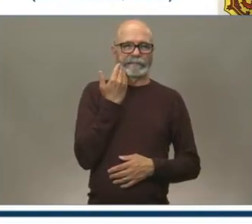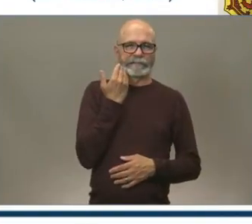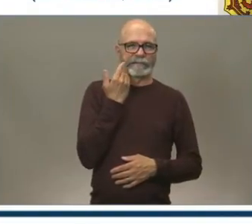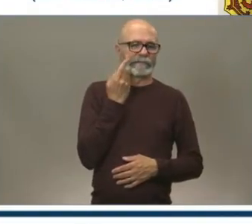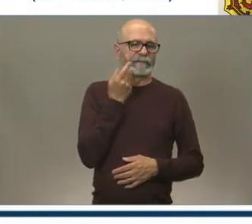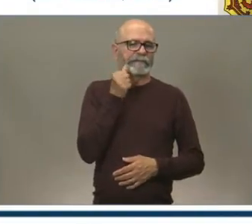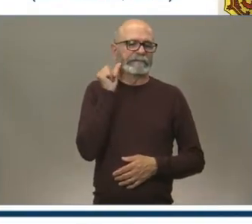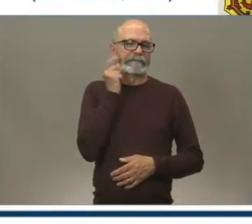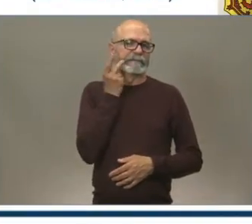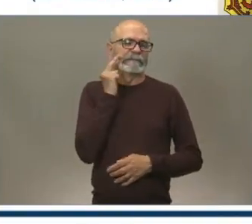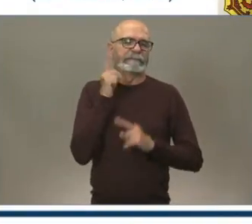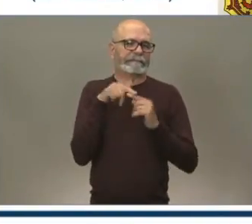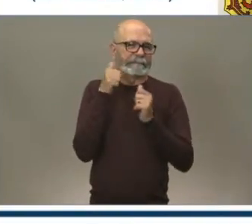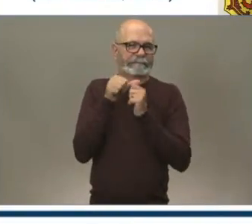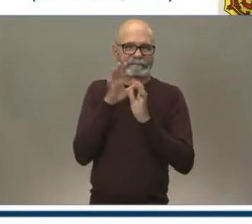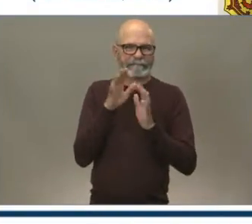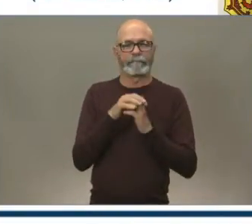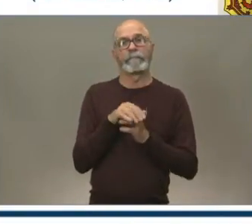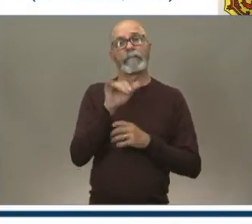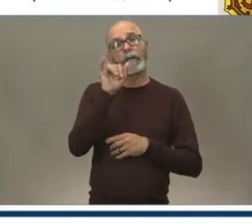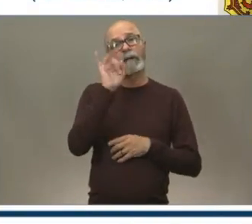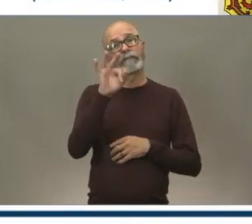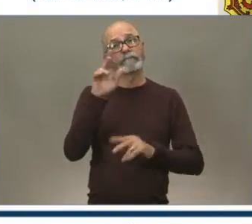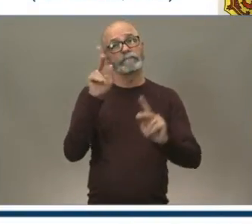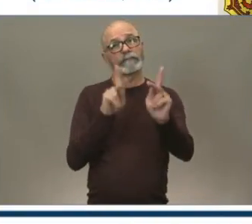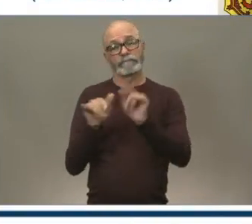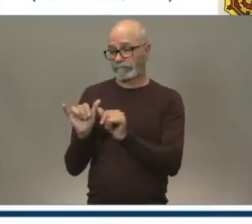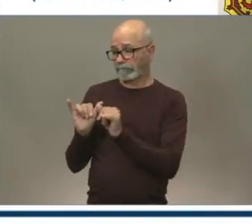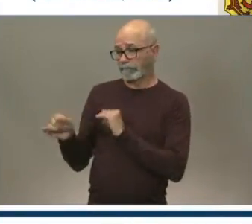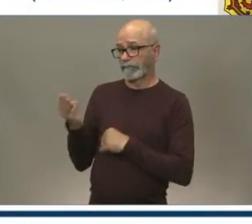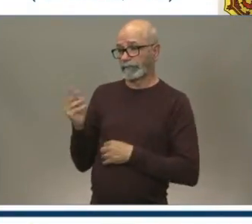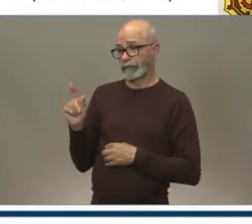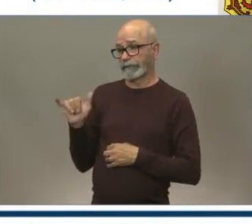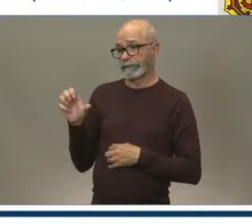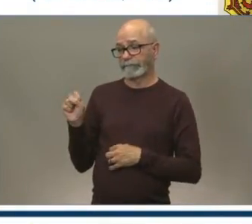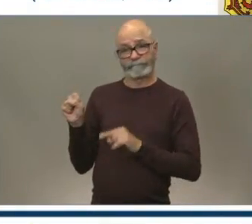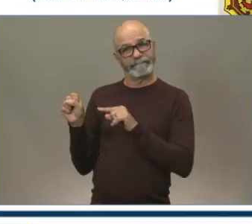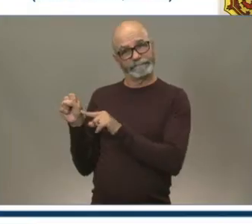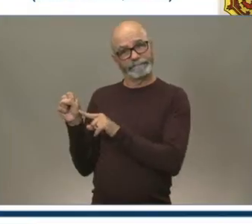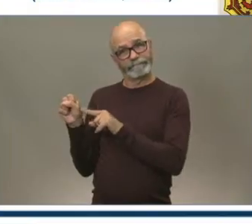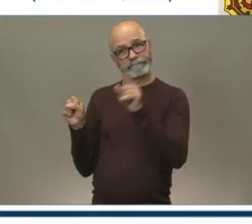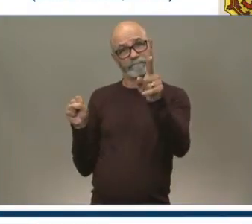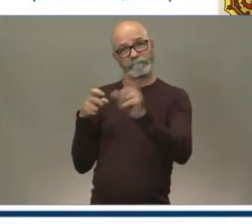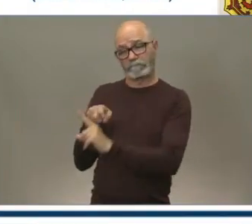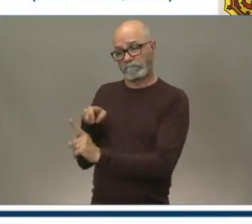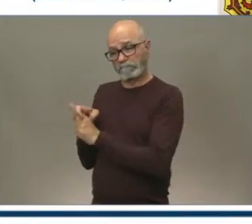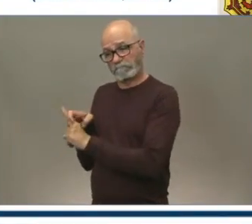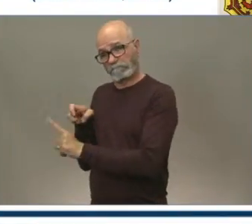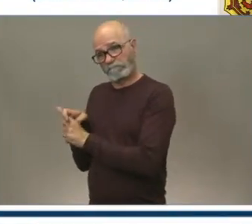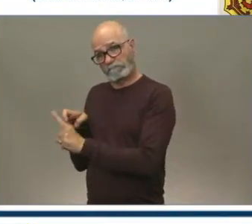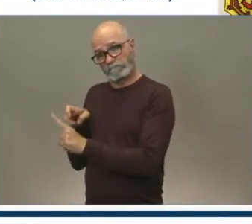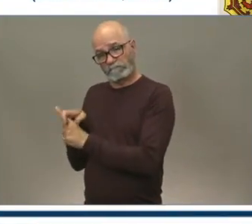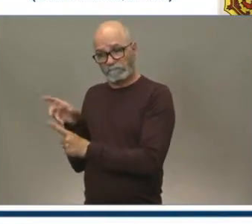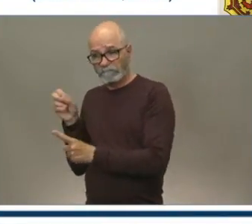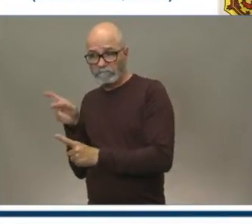on people who are supposed to be isolating? Should there be more consequences for those who aren't?